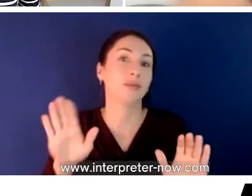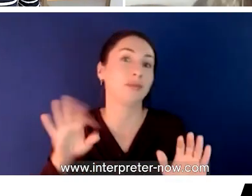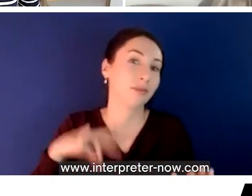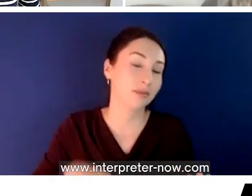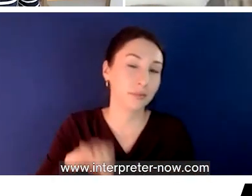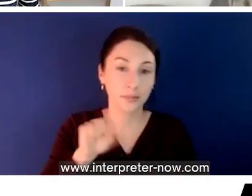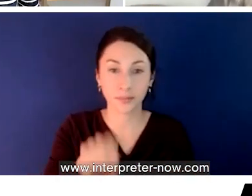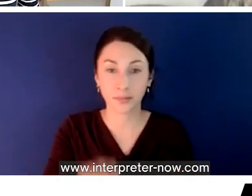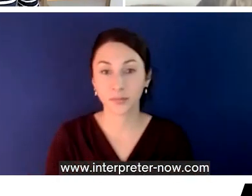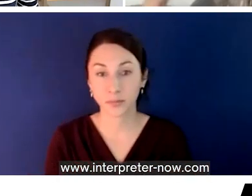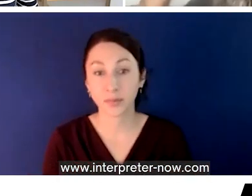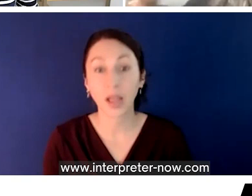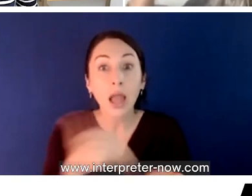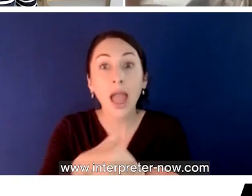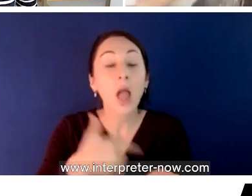great. And again,